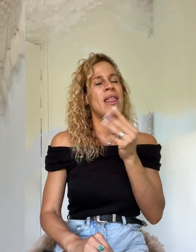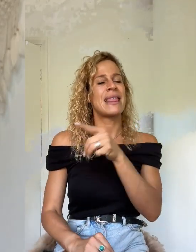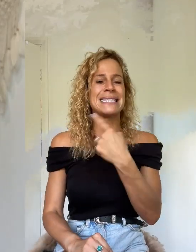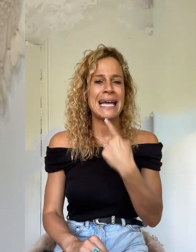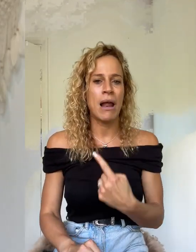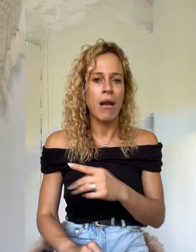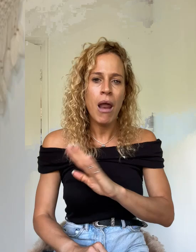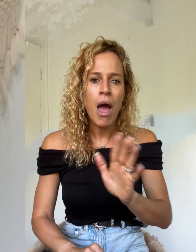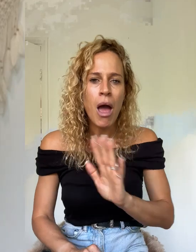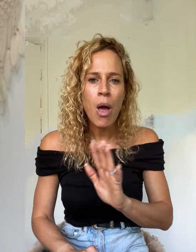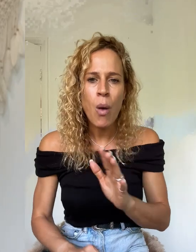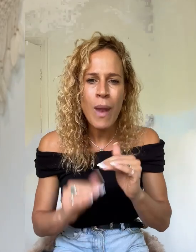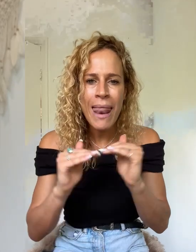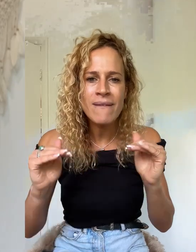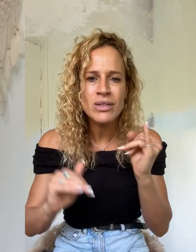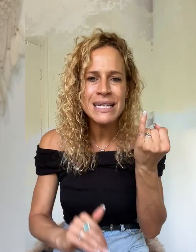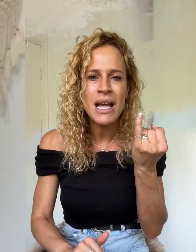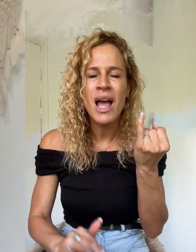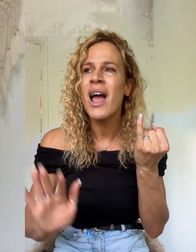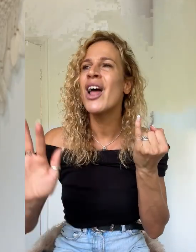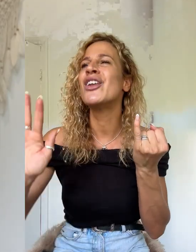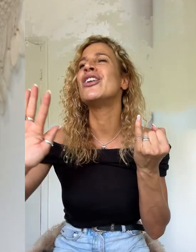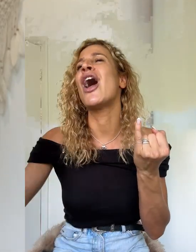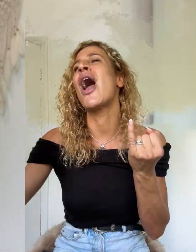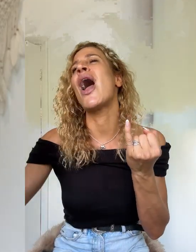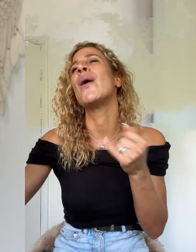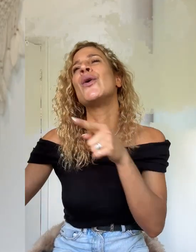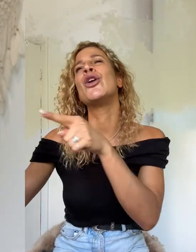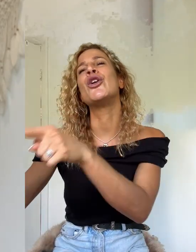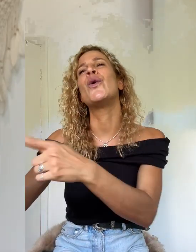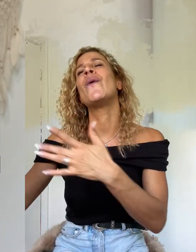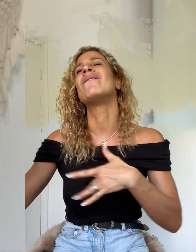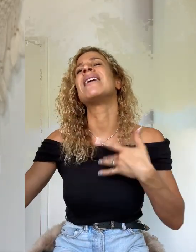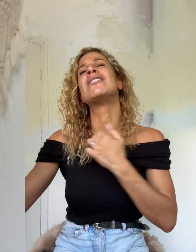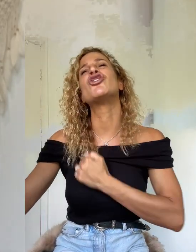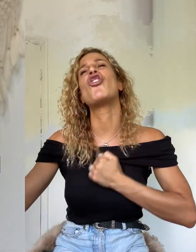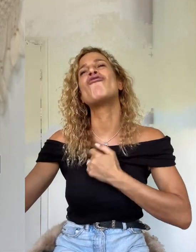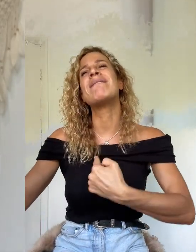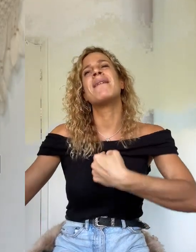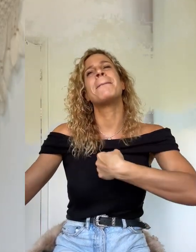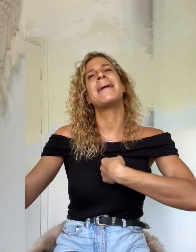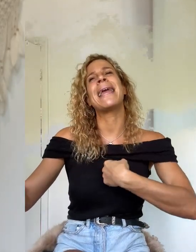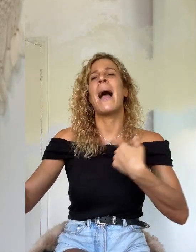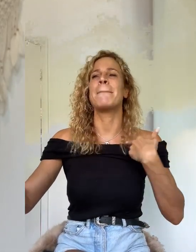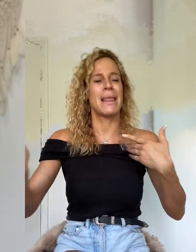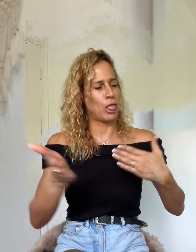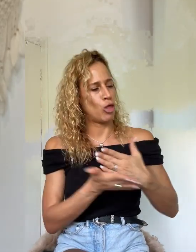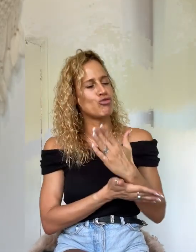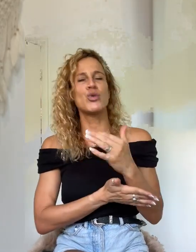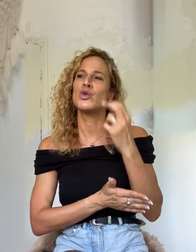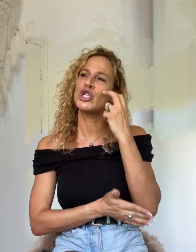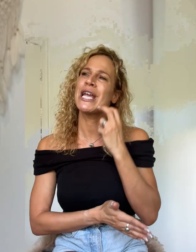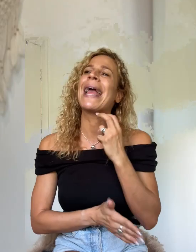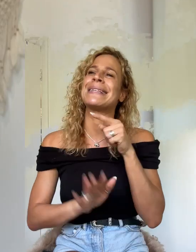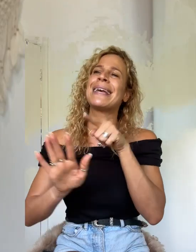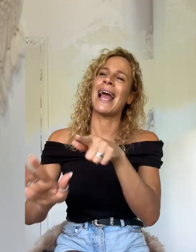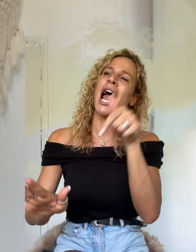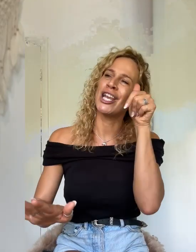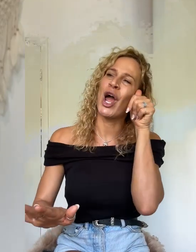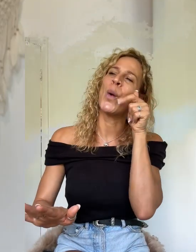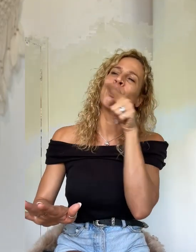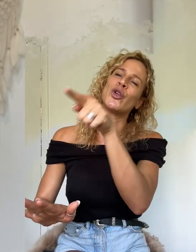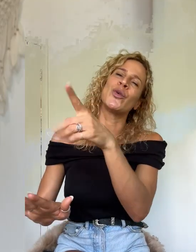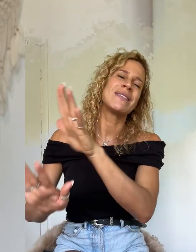3. And they were like, no, Hayley, you got level 6. I was like, no. You just know I've been through a lot of shit. You feel sorry for me. Come